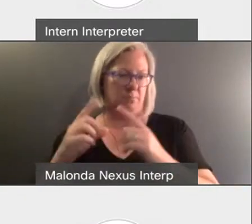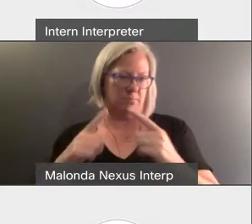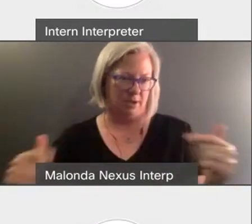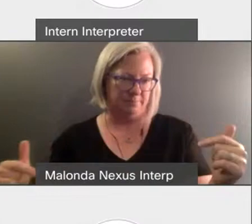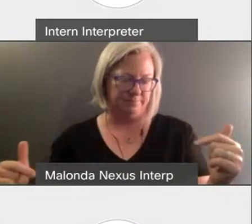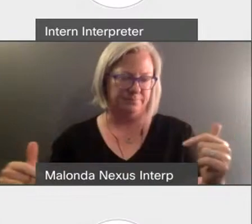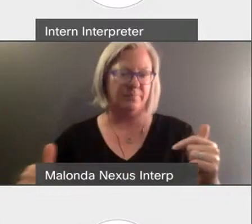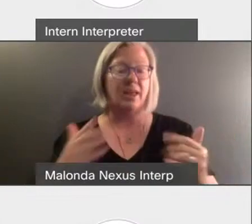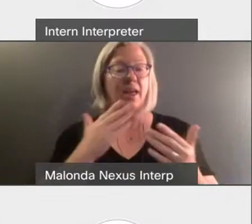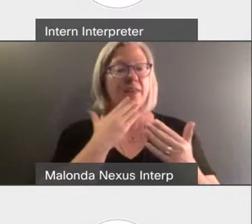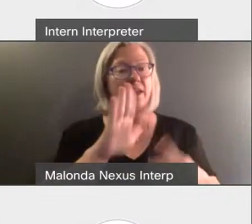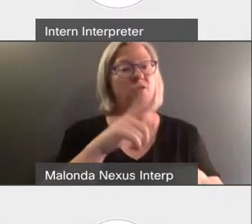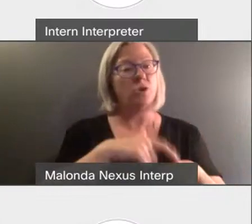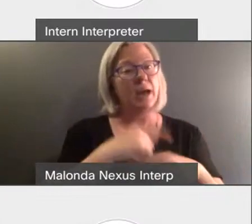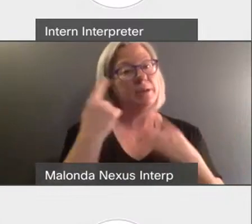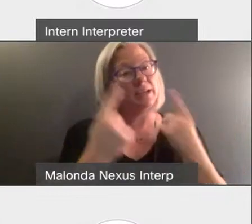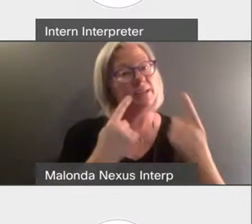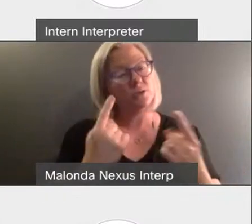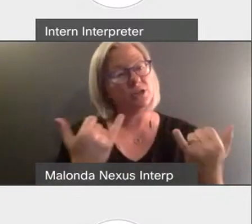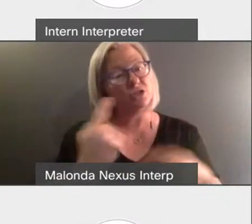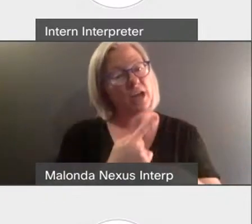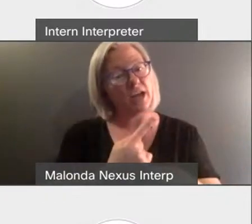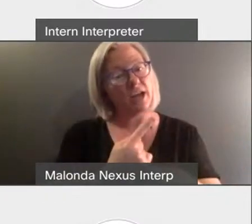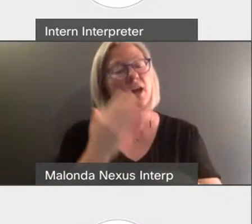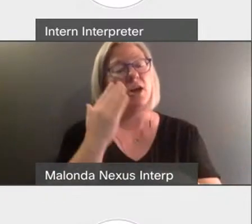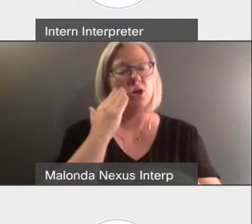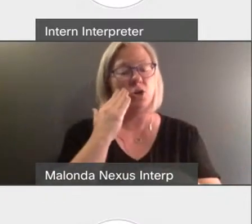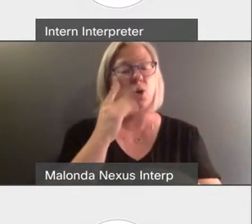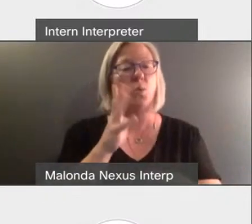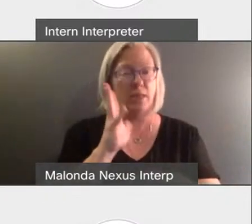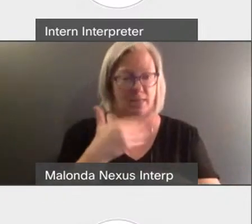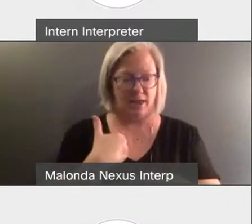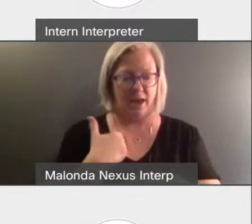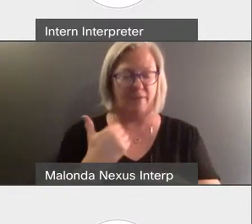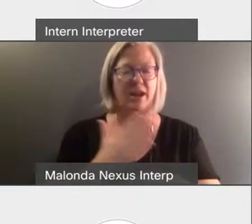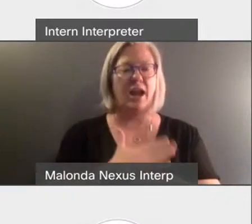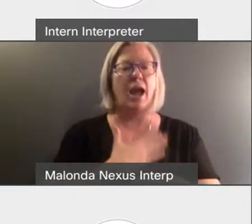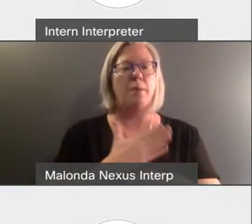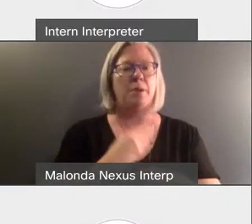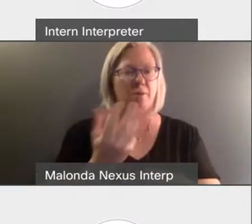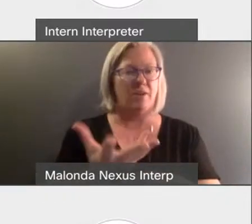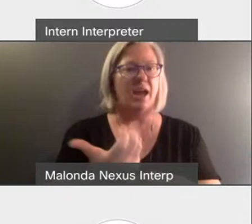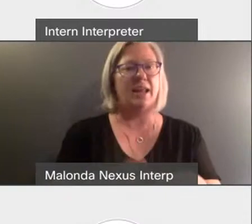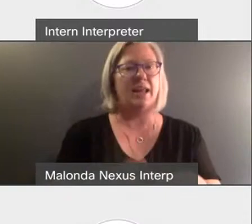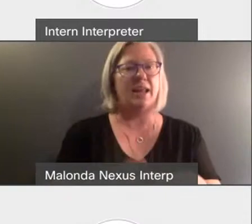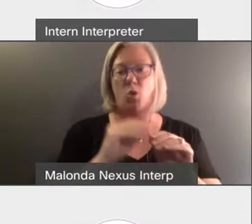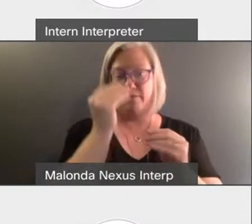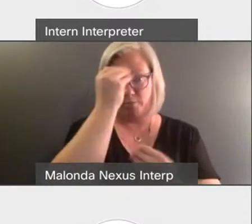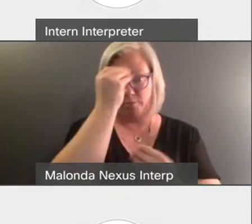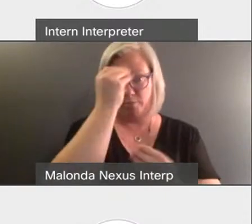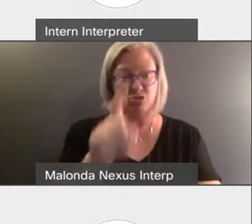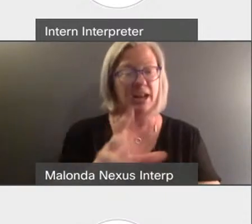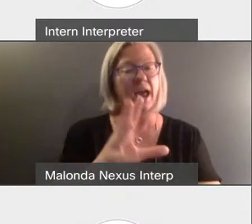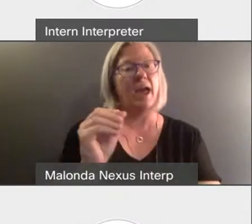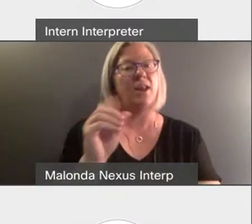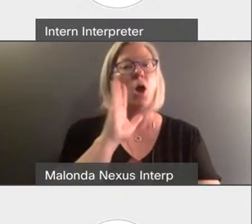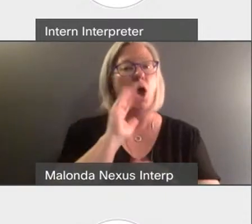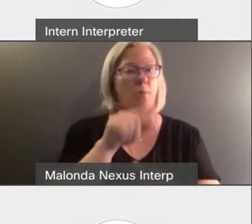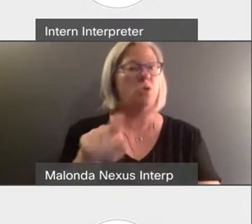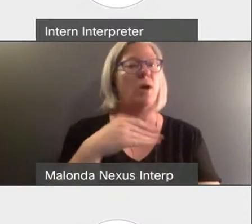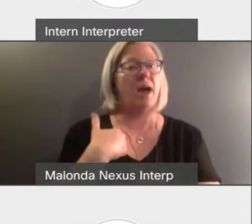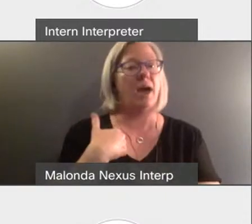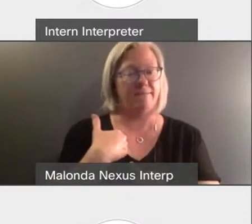Thank you for your time and consideration today. I know that we are happy to provide any information that you need, and I hope you guys